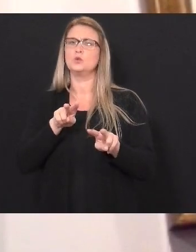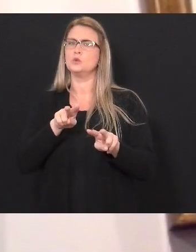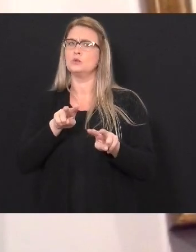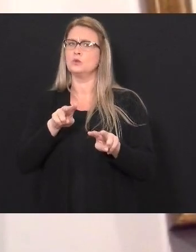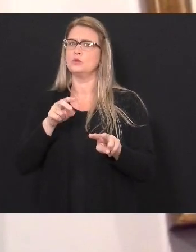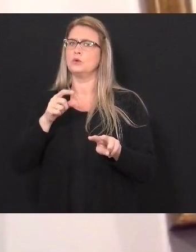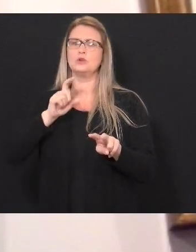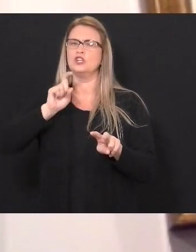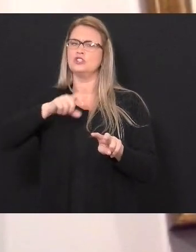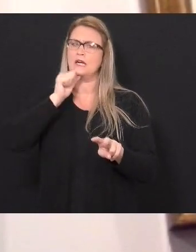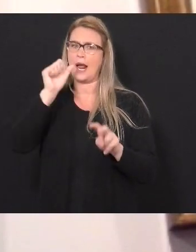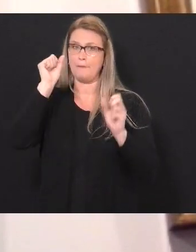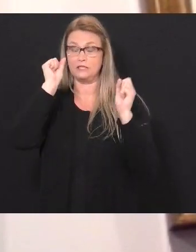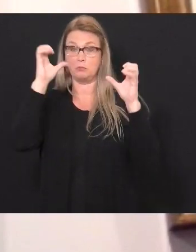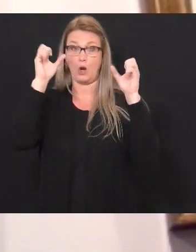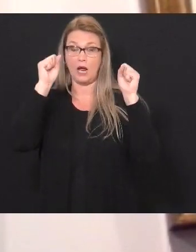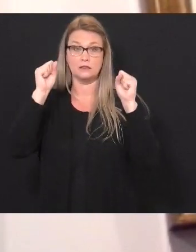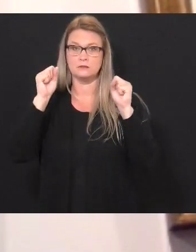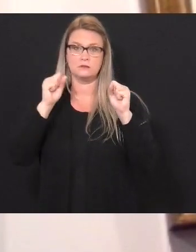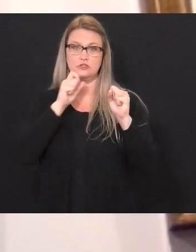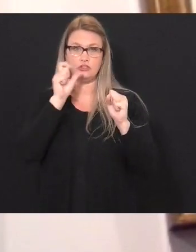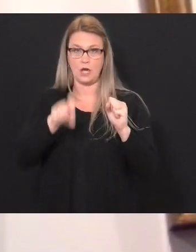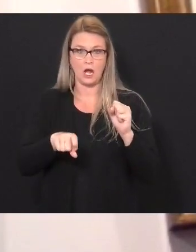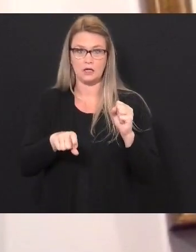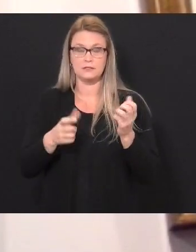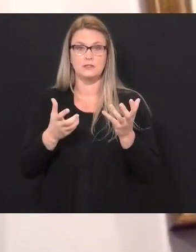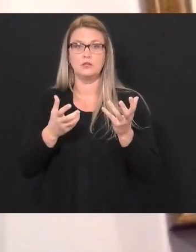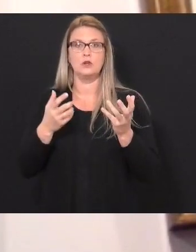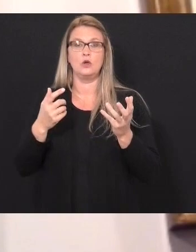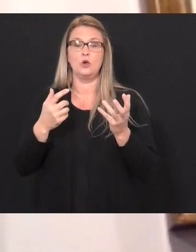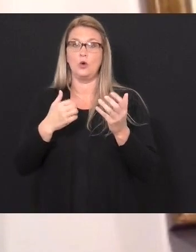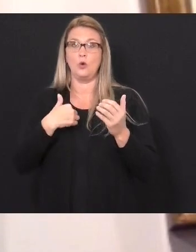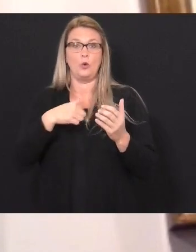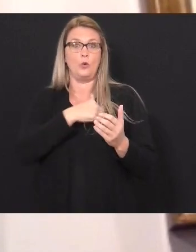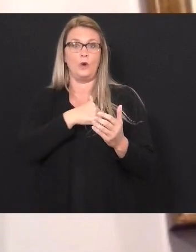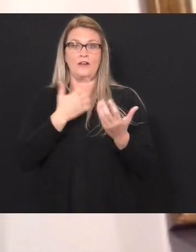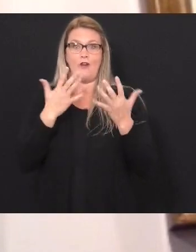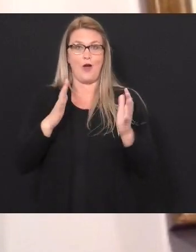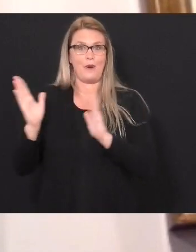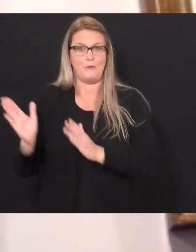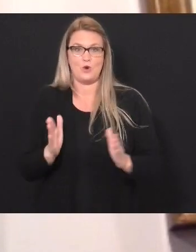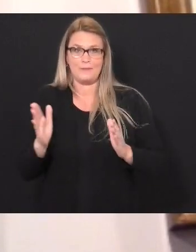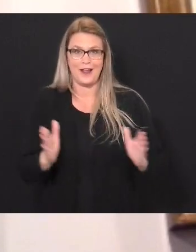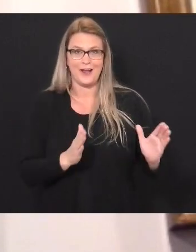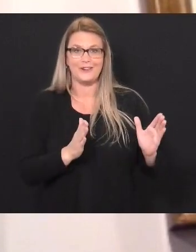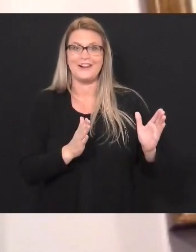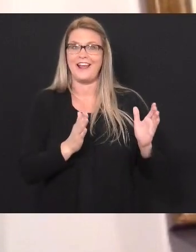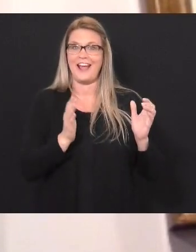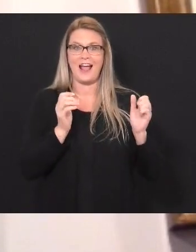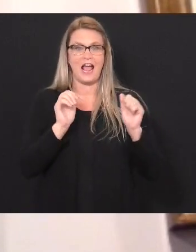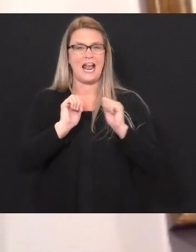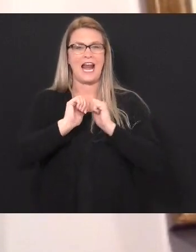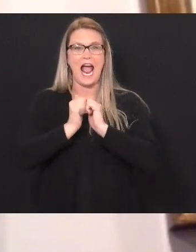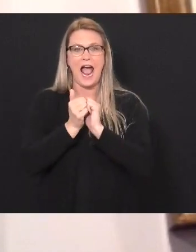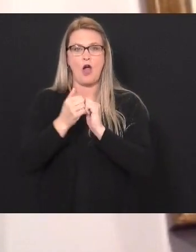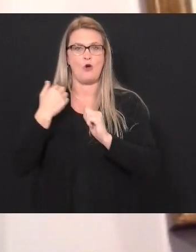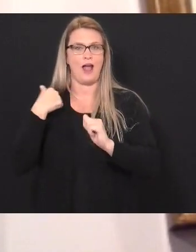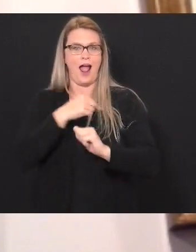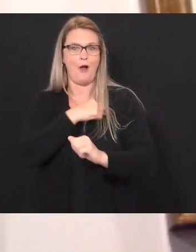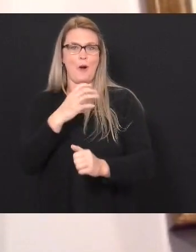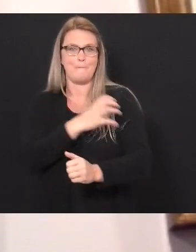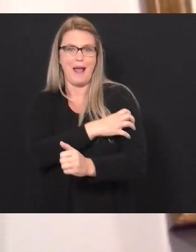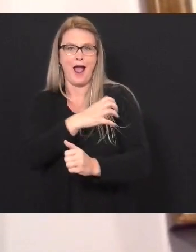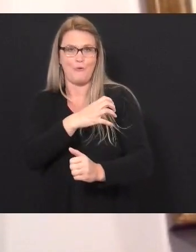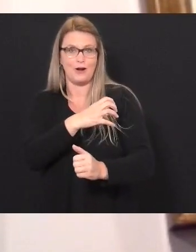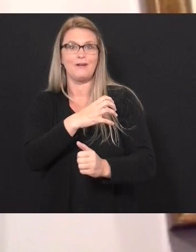We've talked the whole time that we have gone through our own preparations about the power that we have. This is